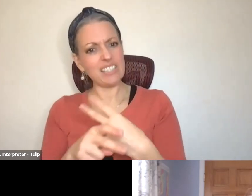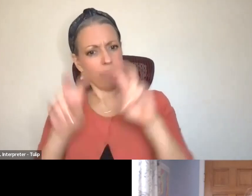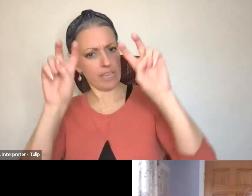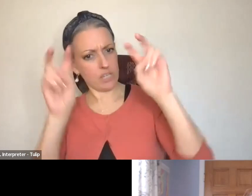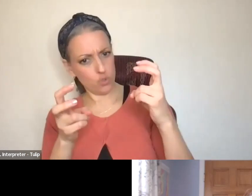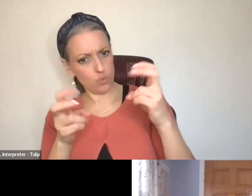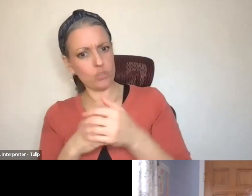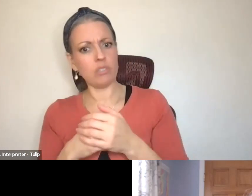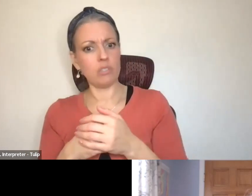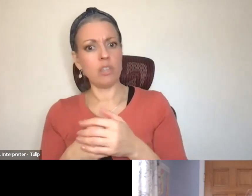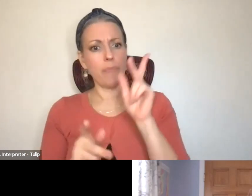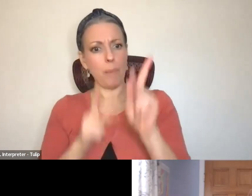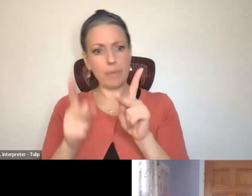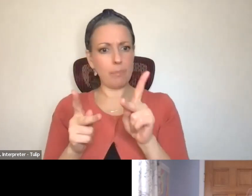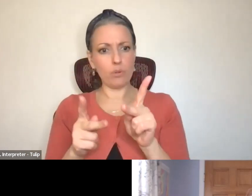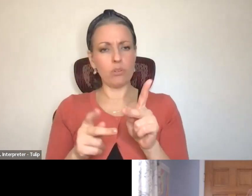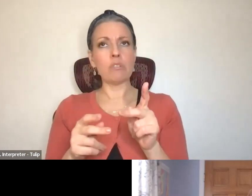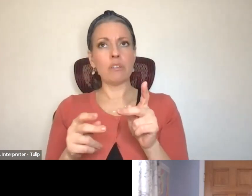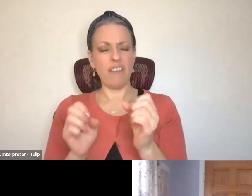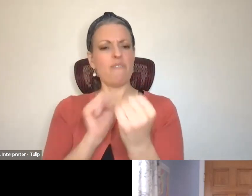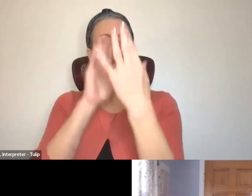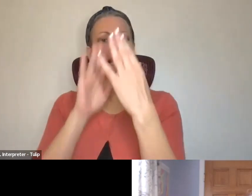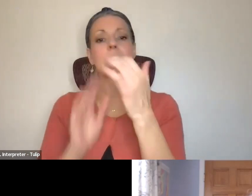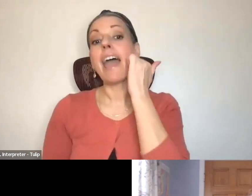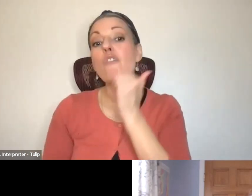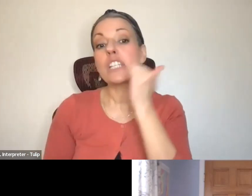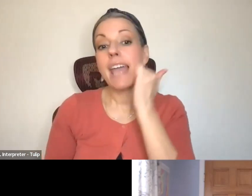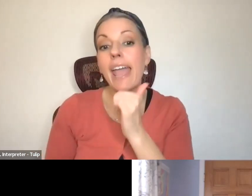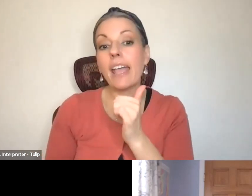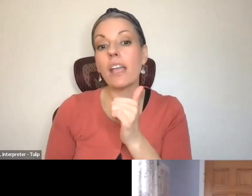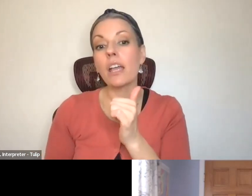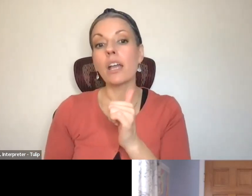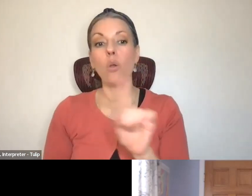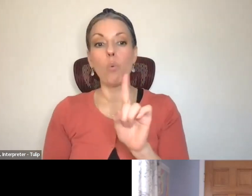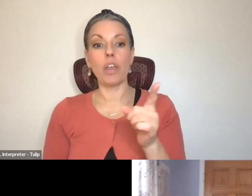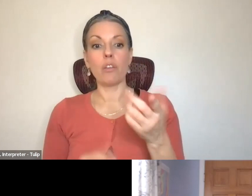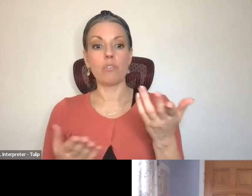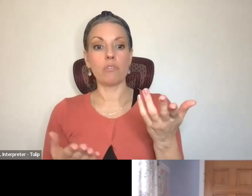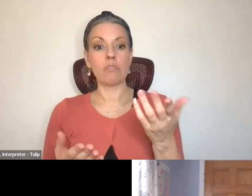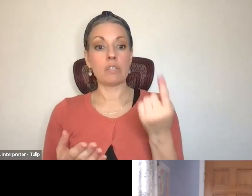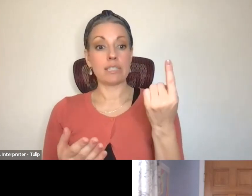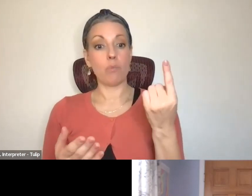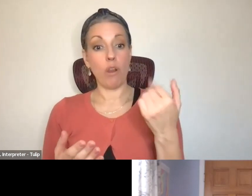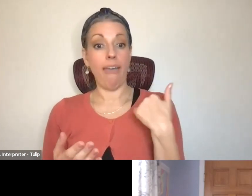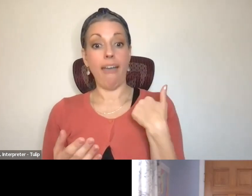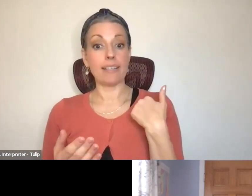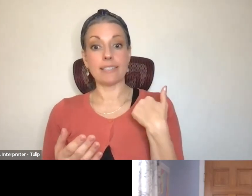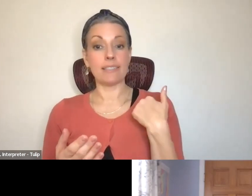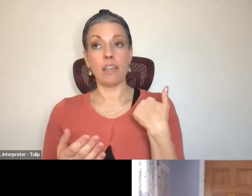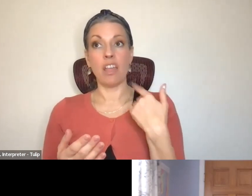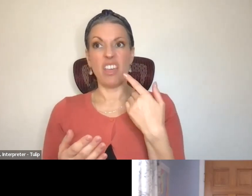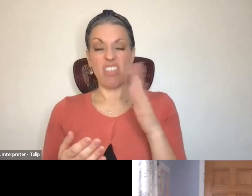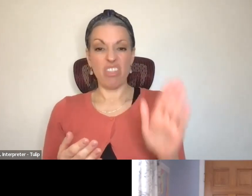issues that people on the ground are dealing with on a day-to-day basis, where somebody is having their